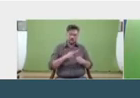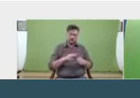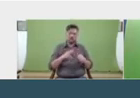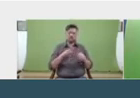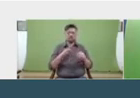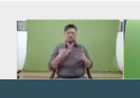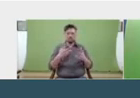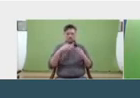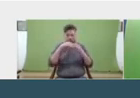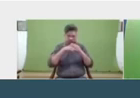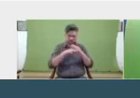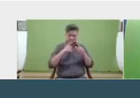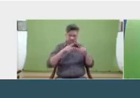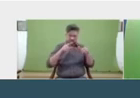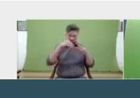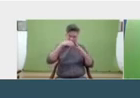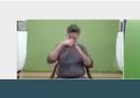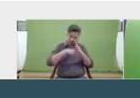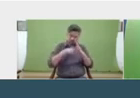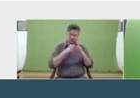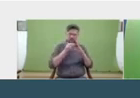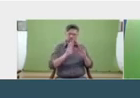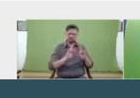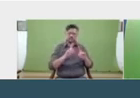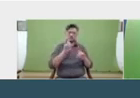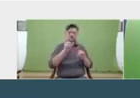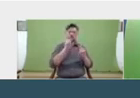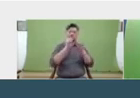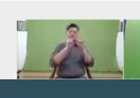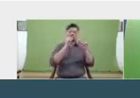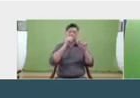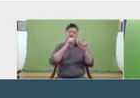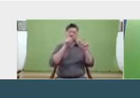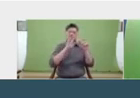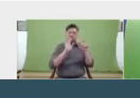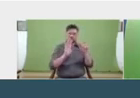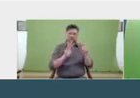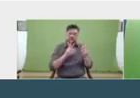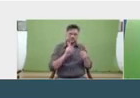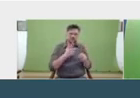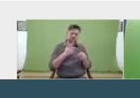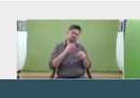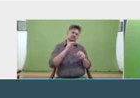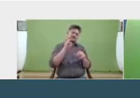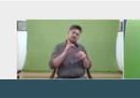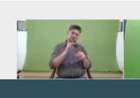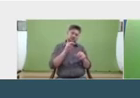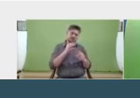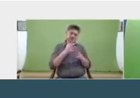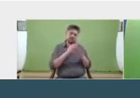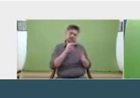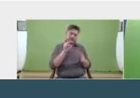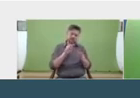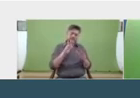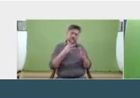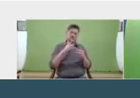structure of the language but in the vocabulary items okay so the word for or the sign for monday or the sign for